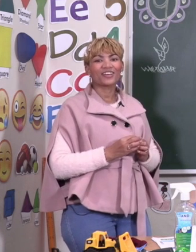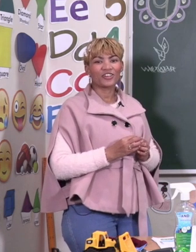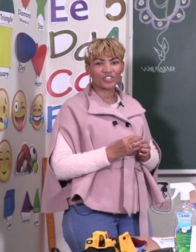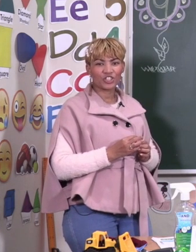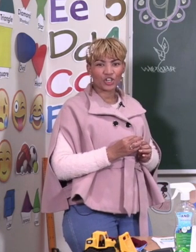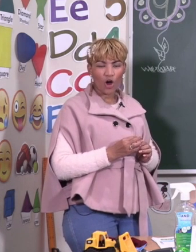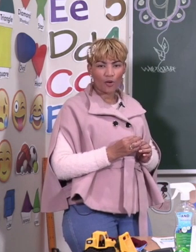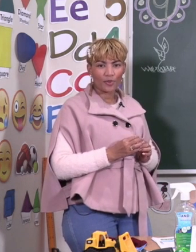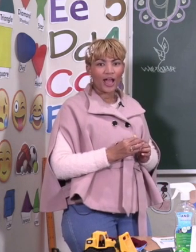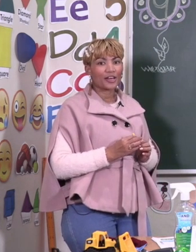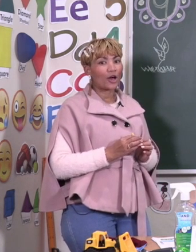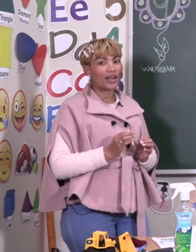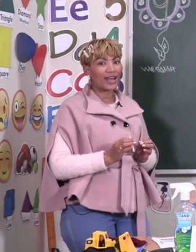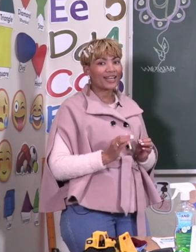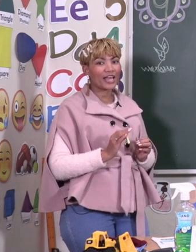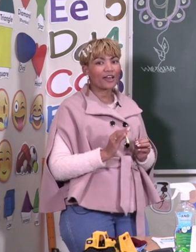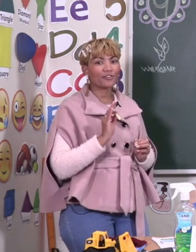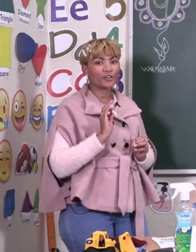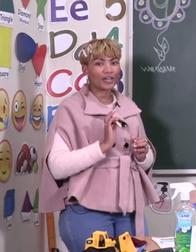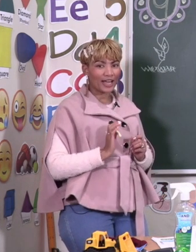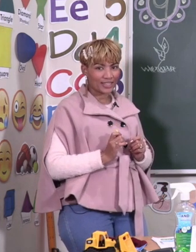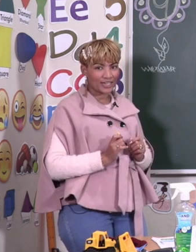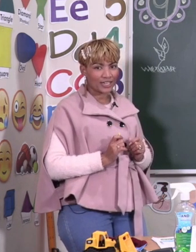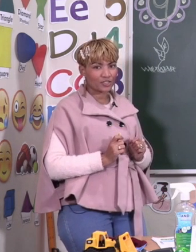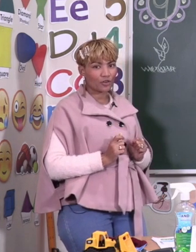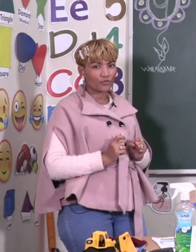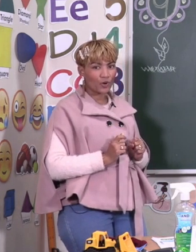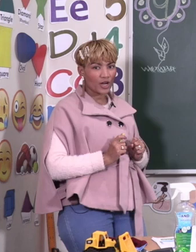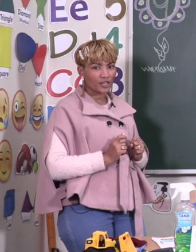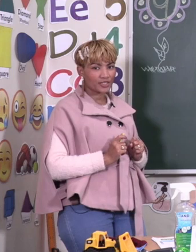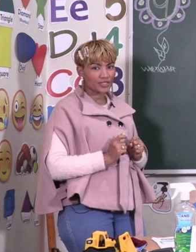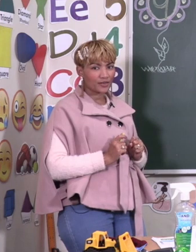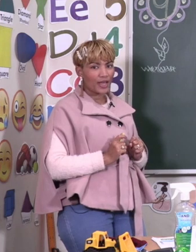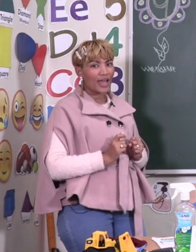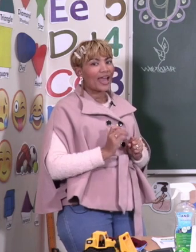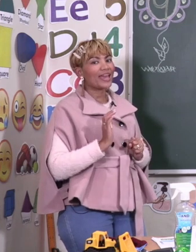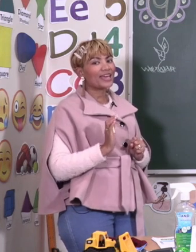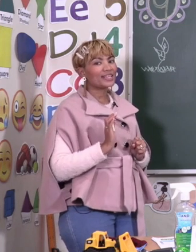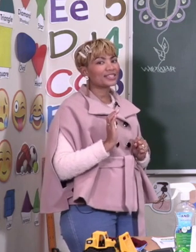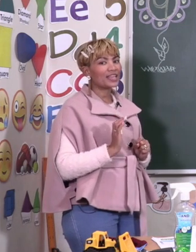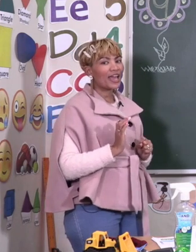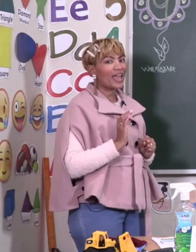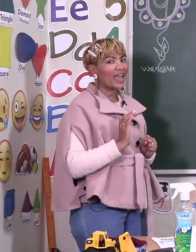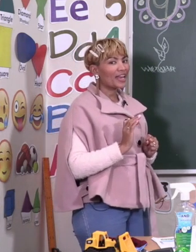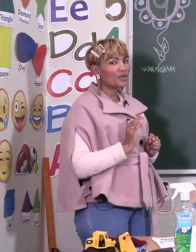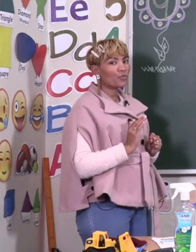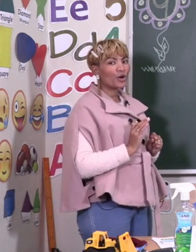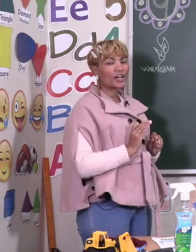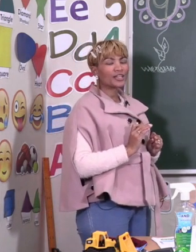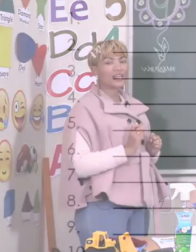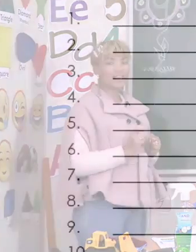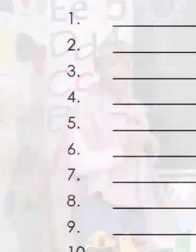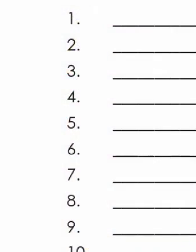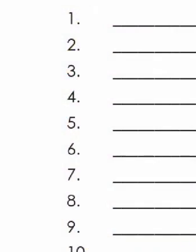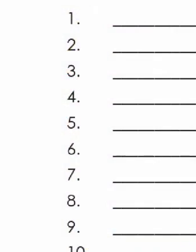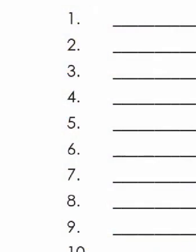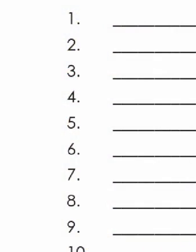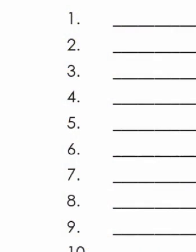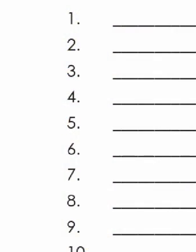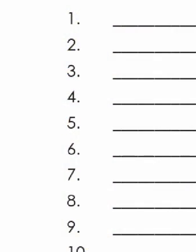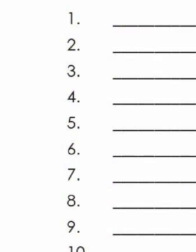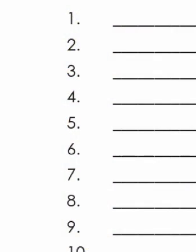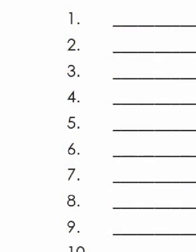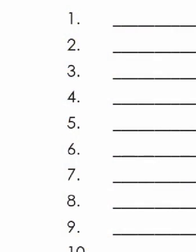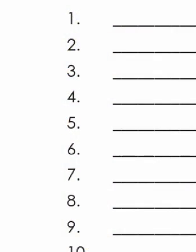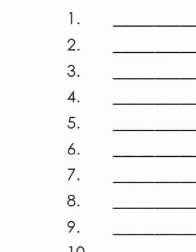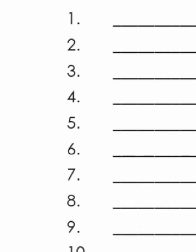A. Good job. Now let's have a look at the list of words. Is there any word in the list